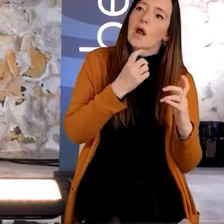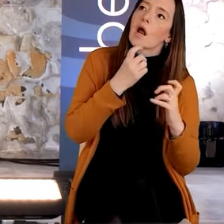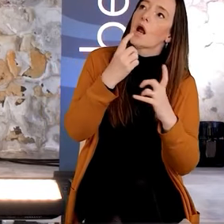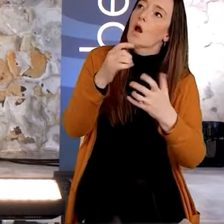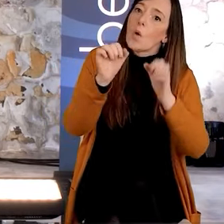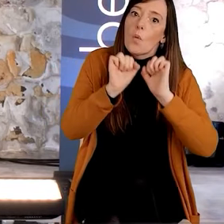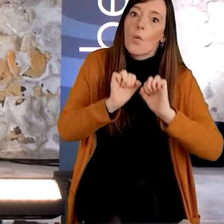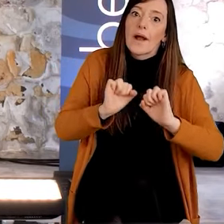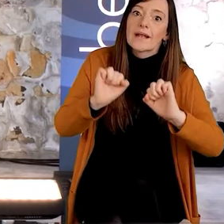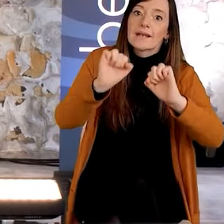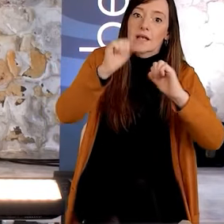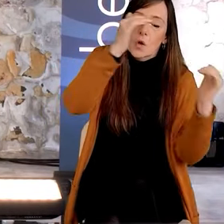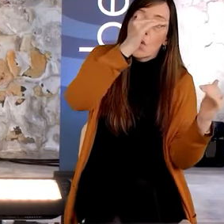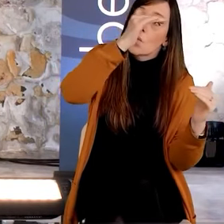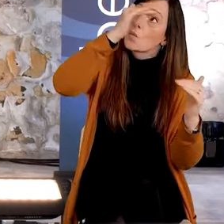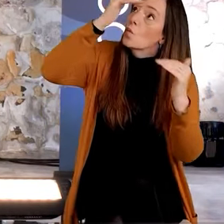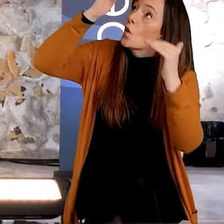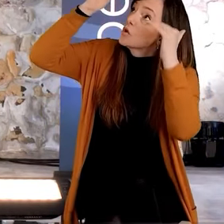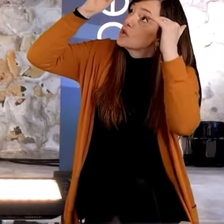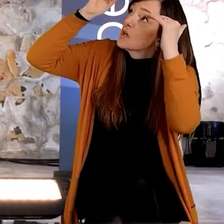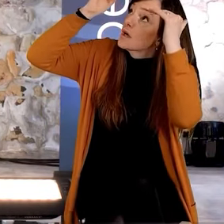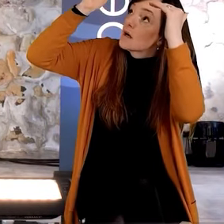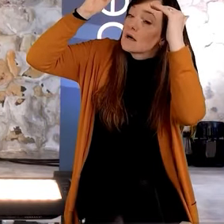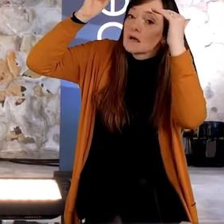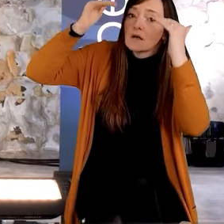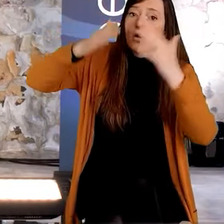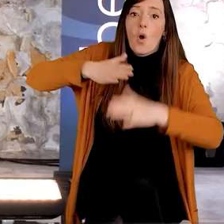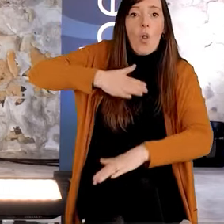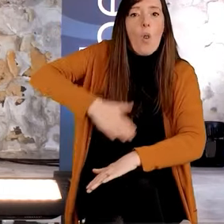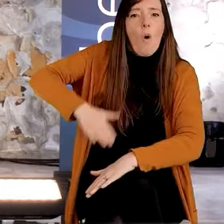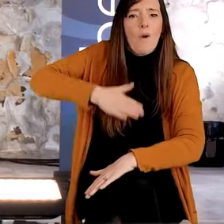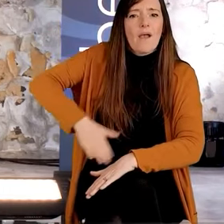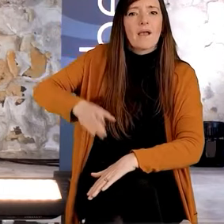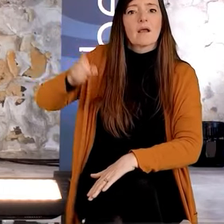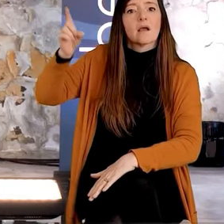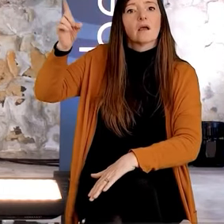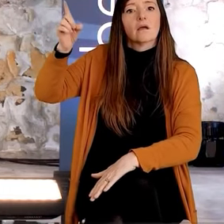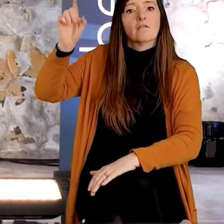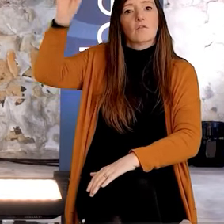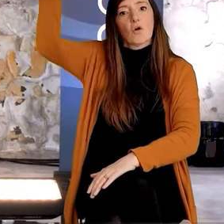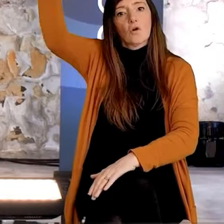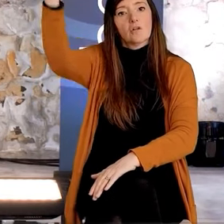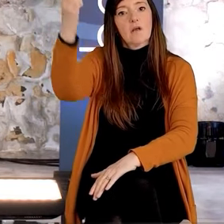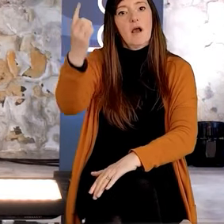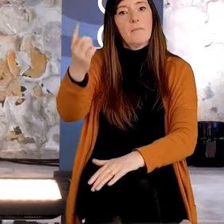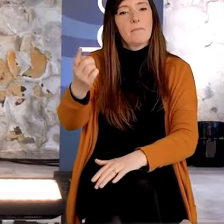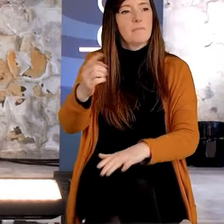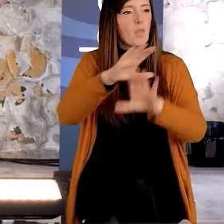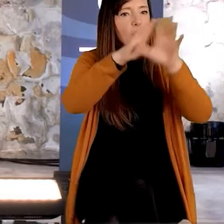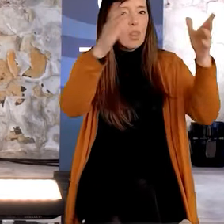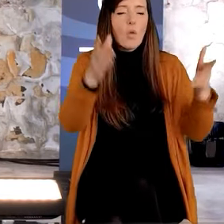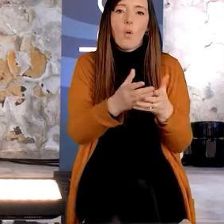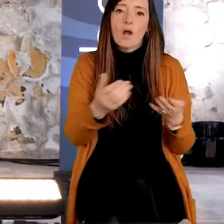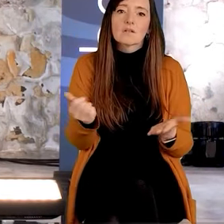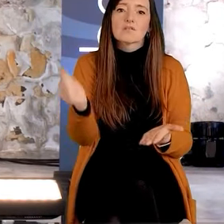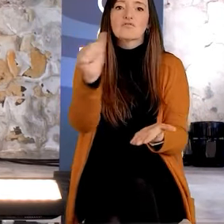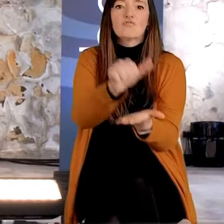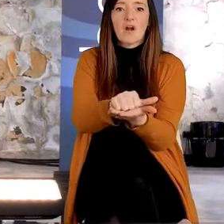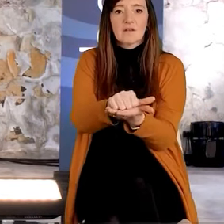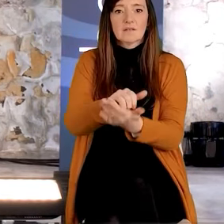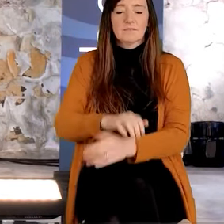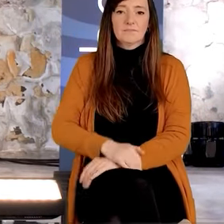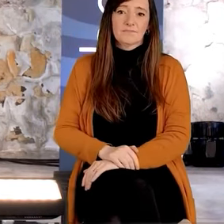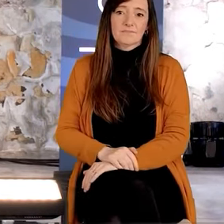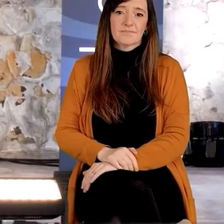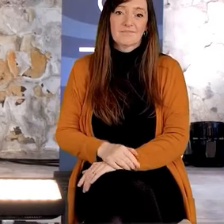hoping for God to put this world to rights. You and I can only pray because Jesus prayed.